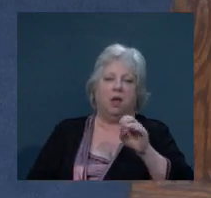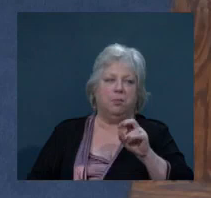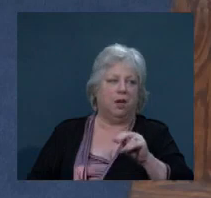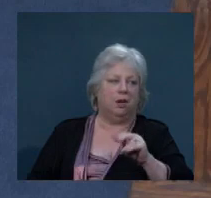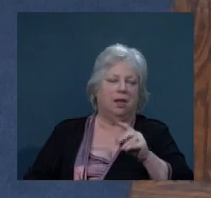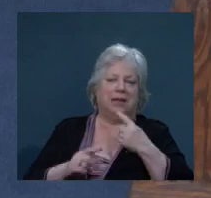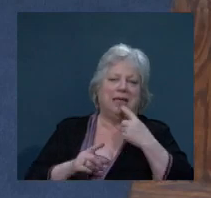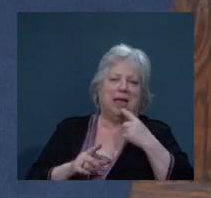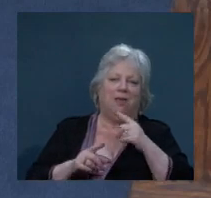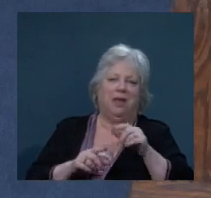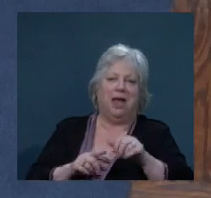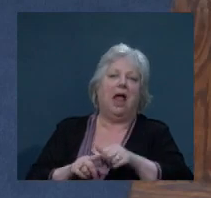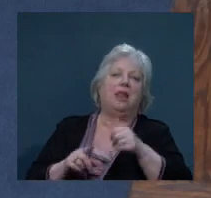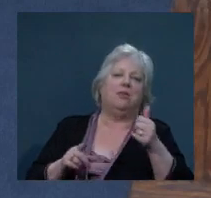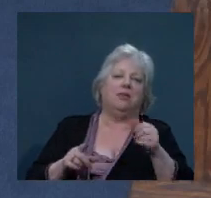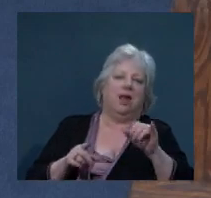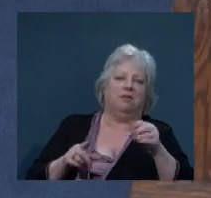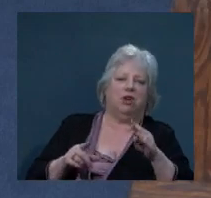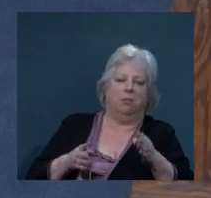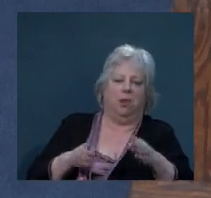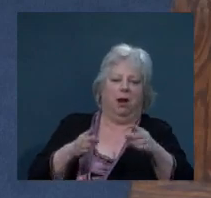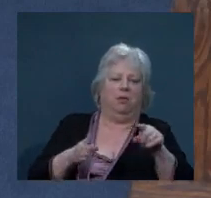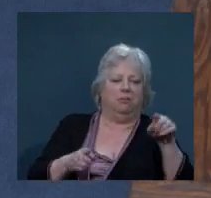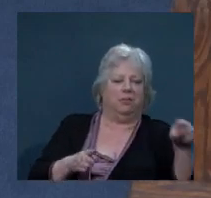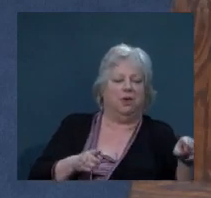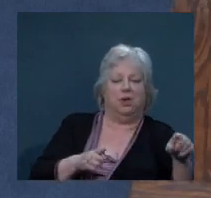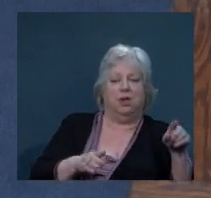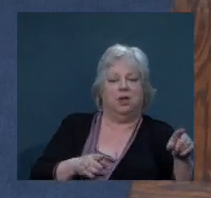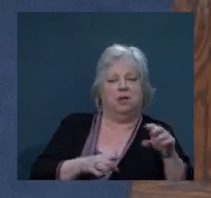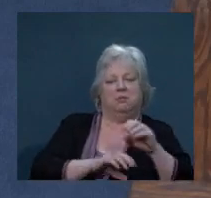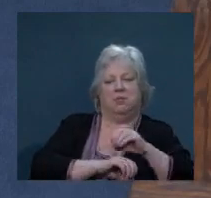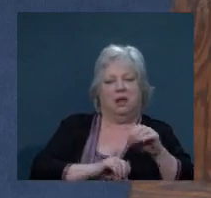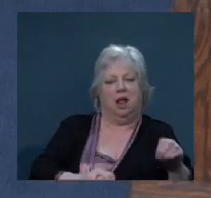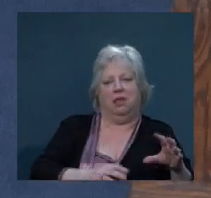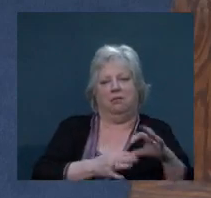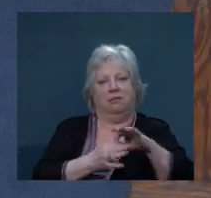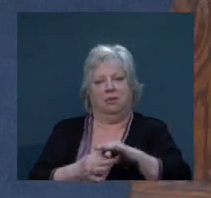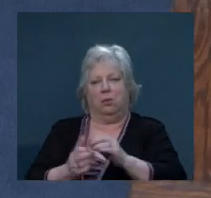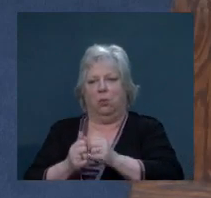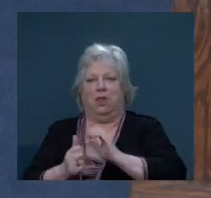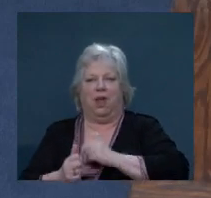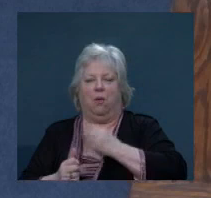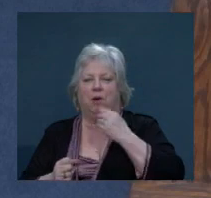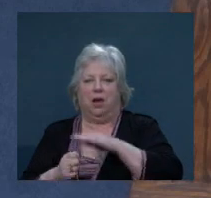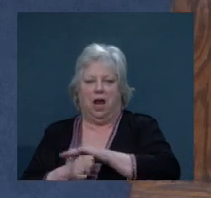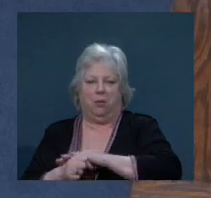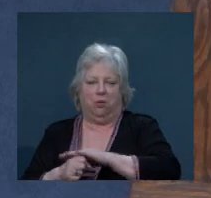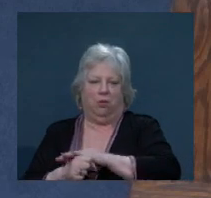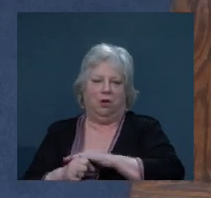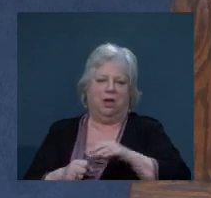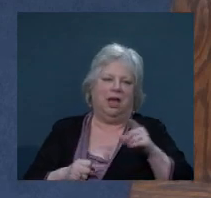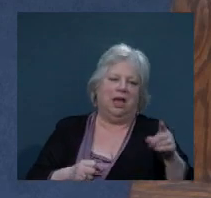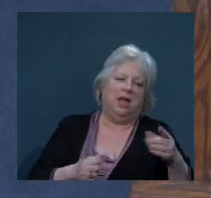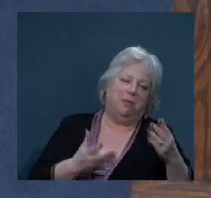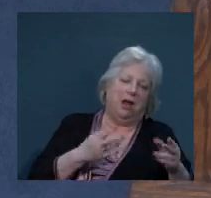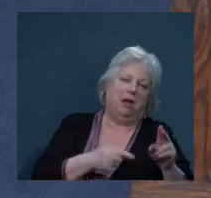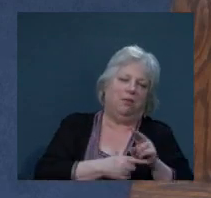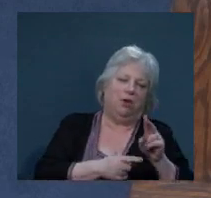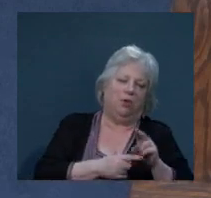they say, on the other side of Barrow, which she has nothing to do with our neighborhood, he might have utilized it over